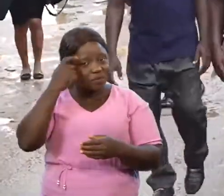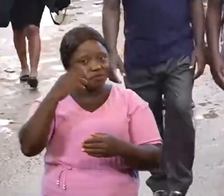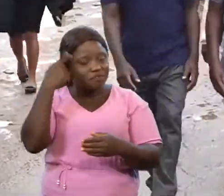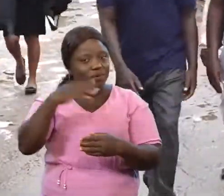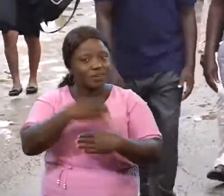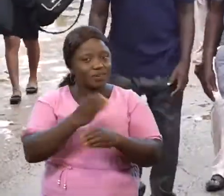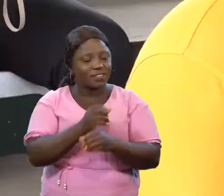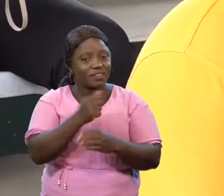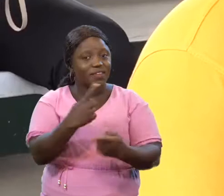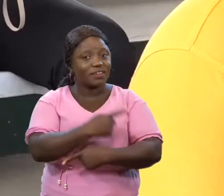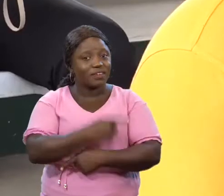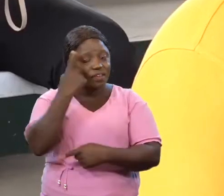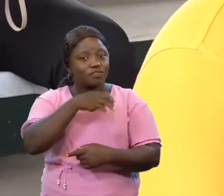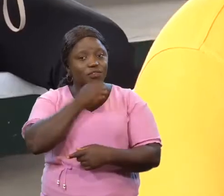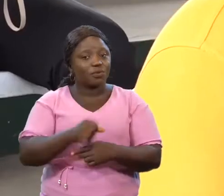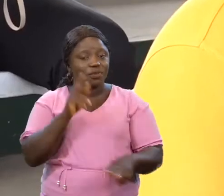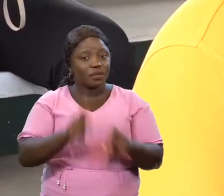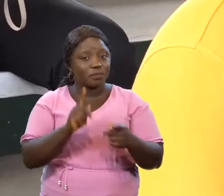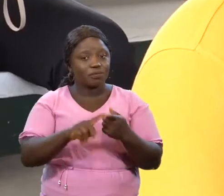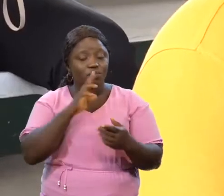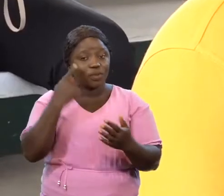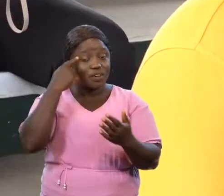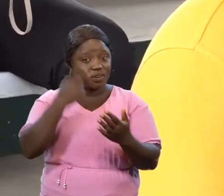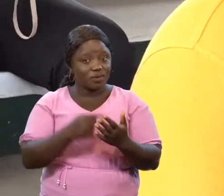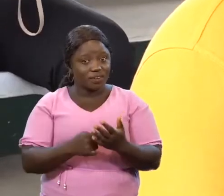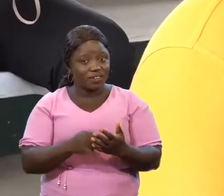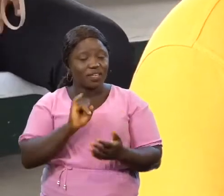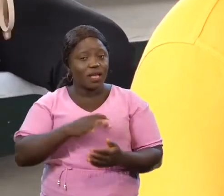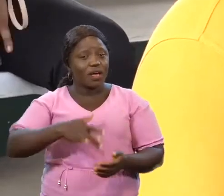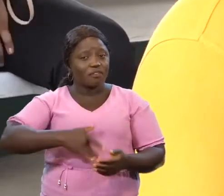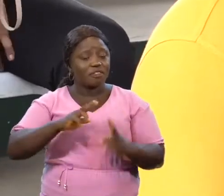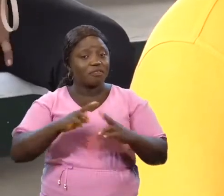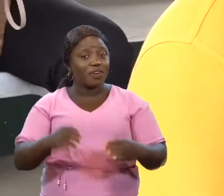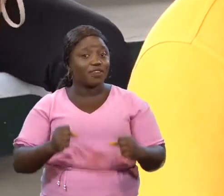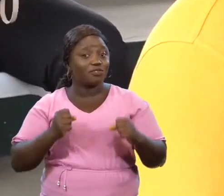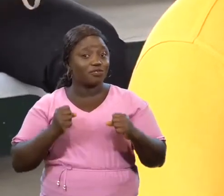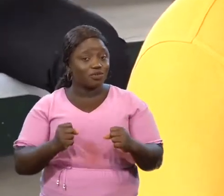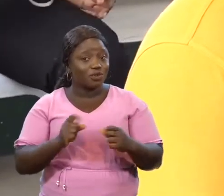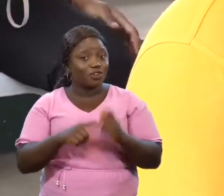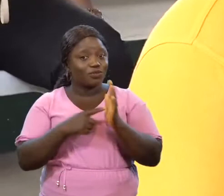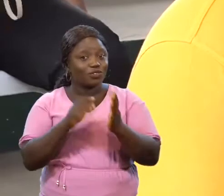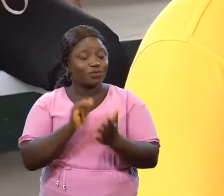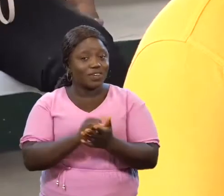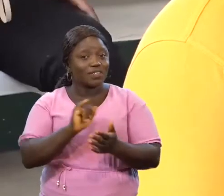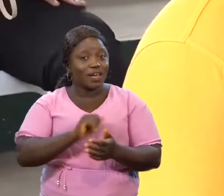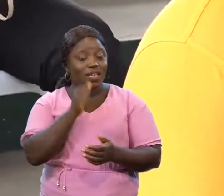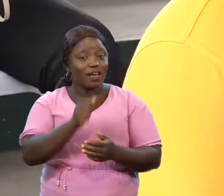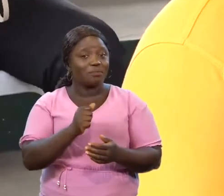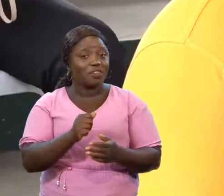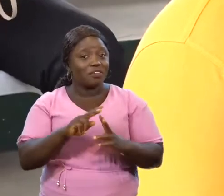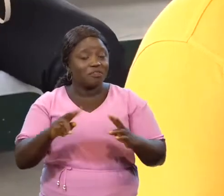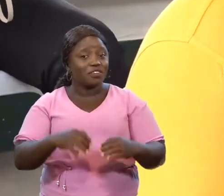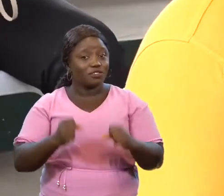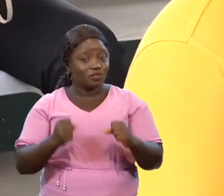for creating a day for older persons to be recognized. I feel very strong to show that I'm